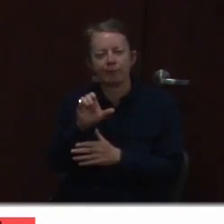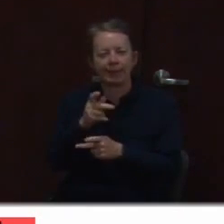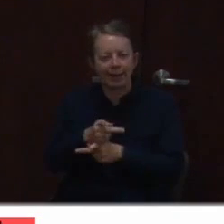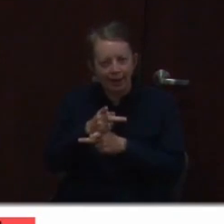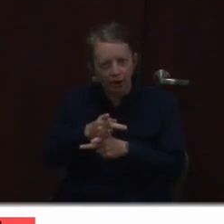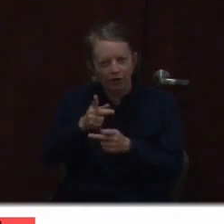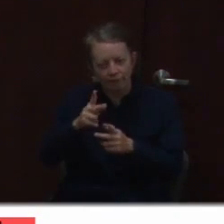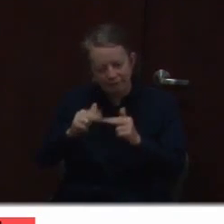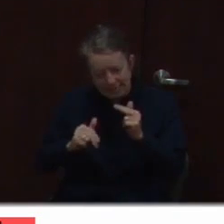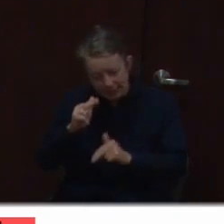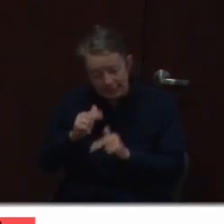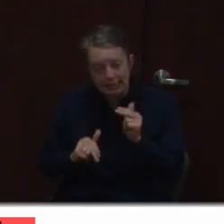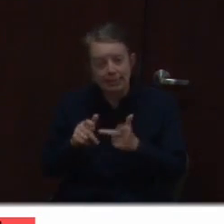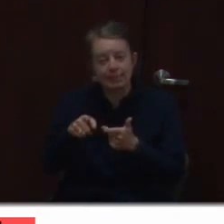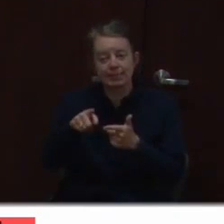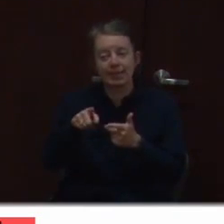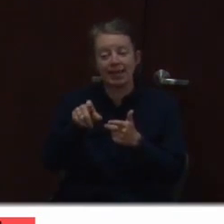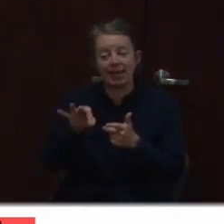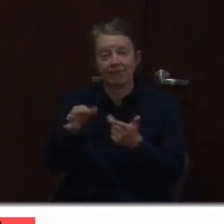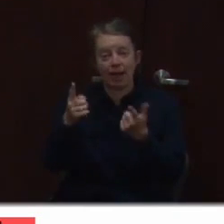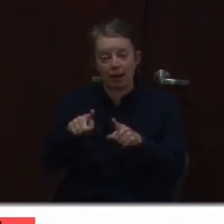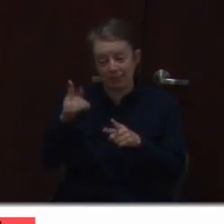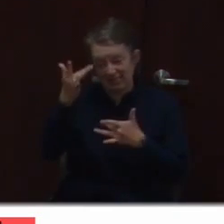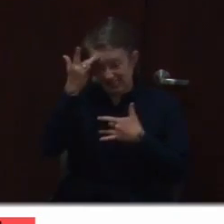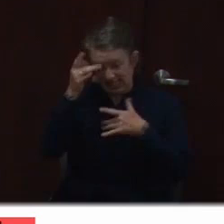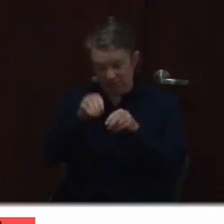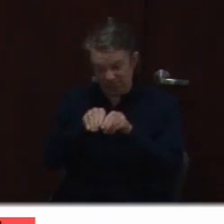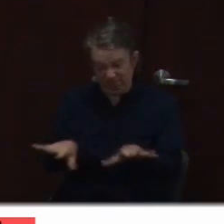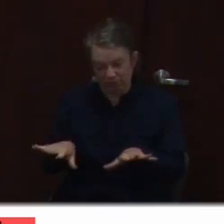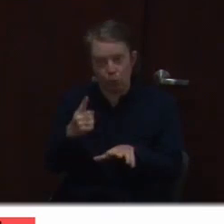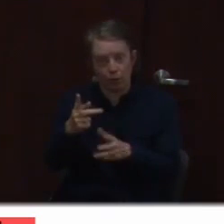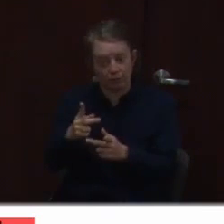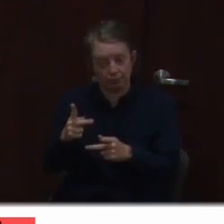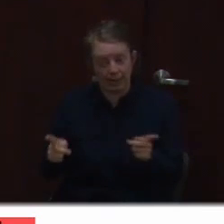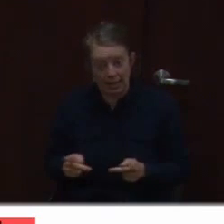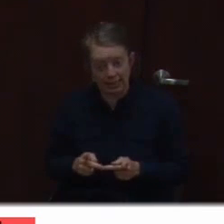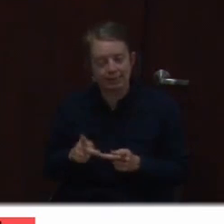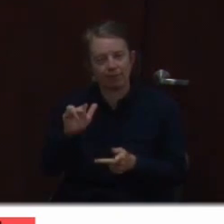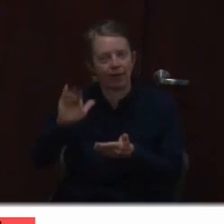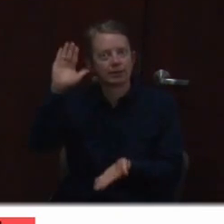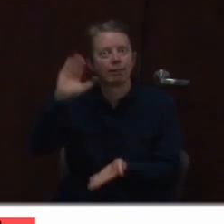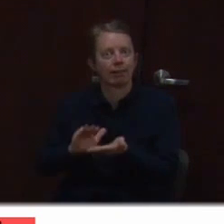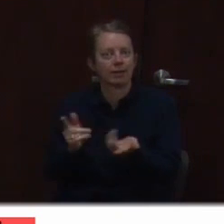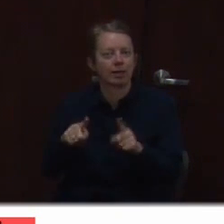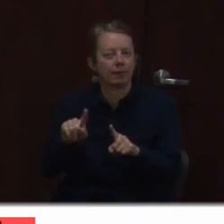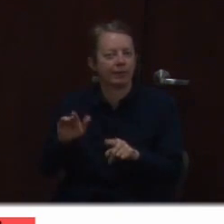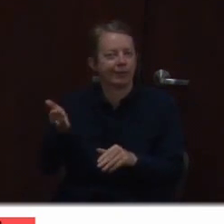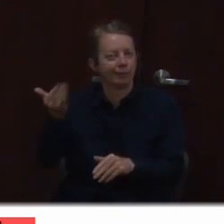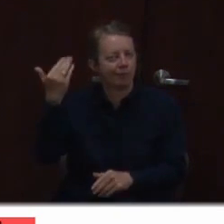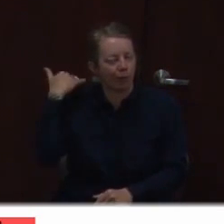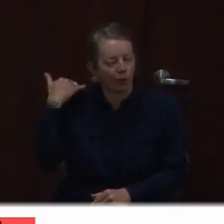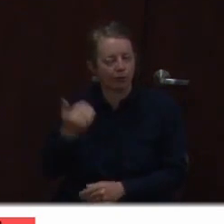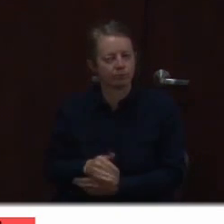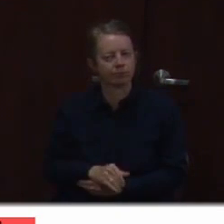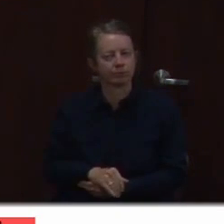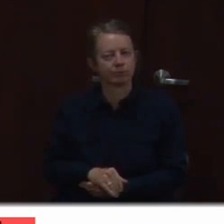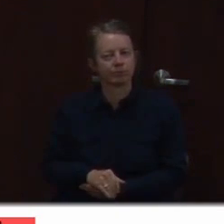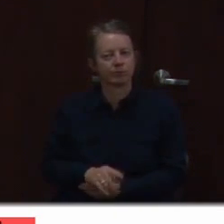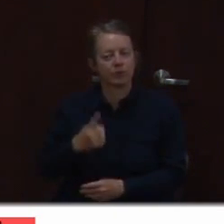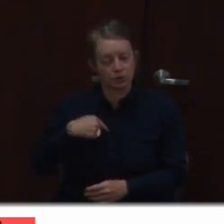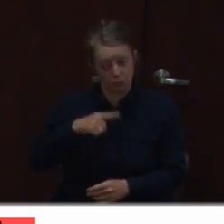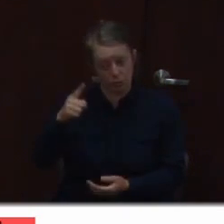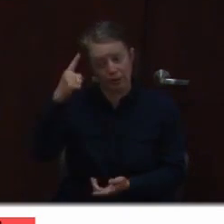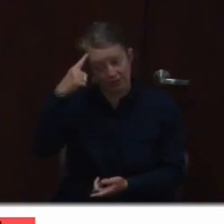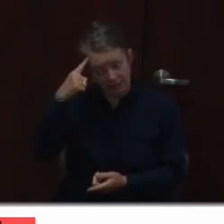facility clusters and outbreaks, we're also seeing that come down as well. So all good news that we do think is